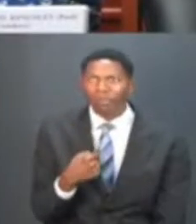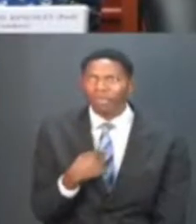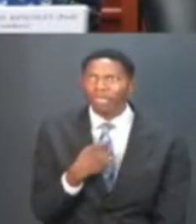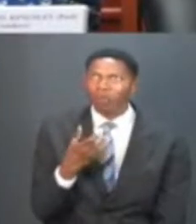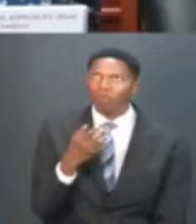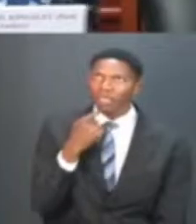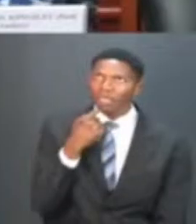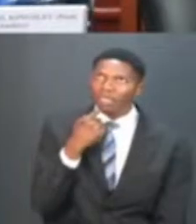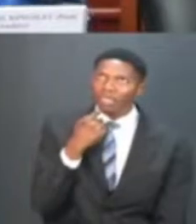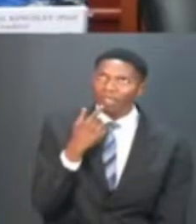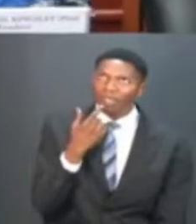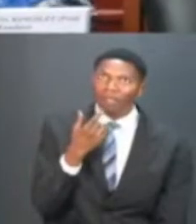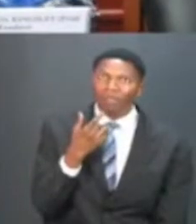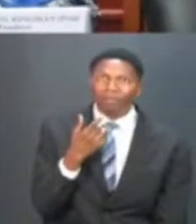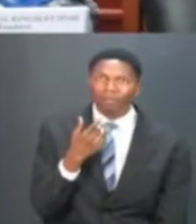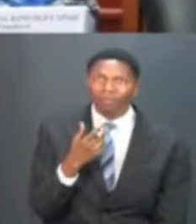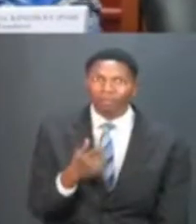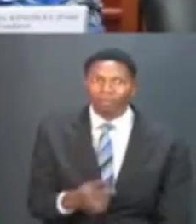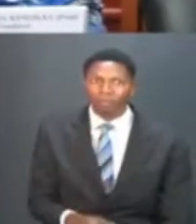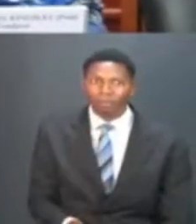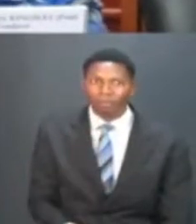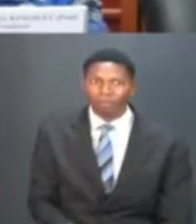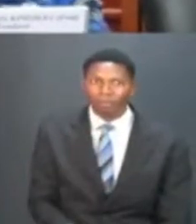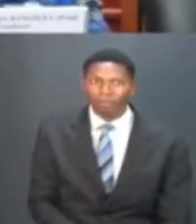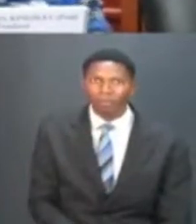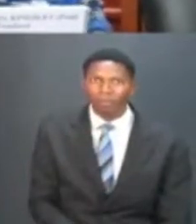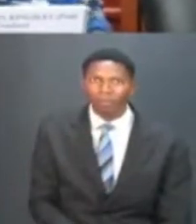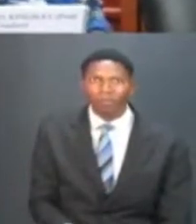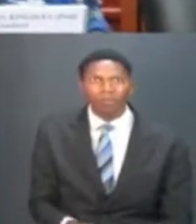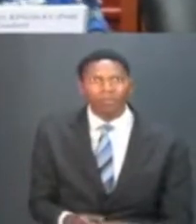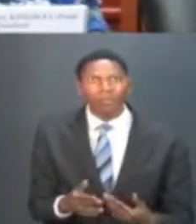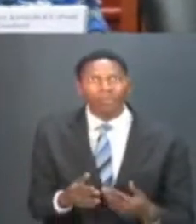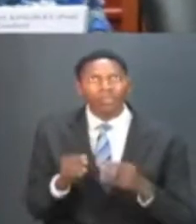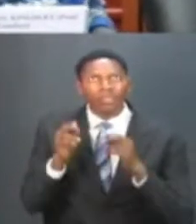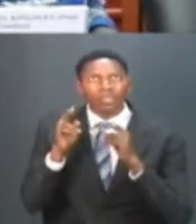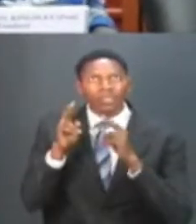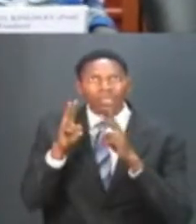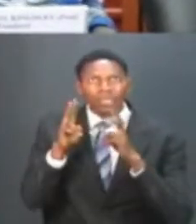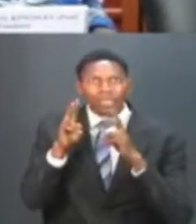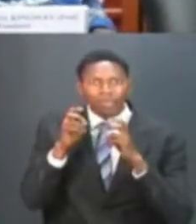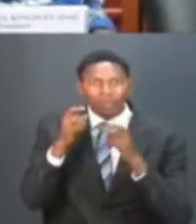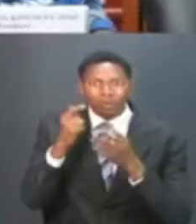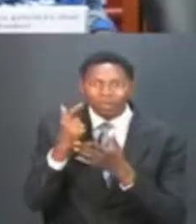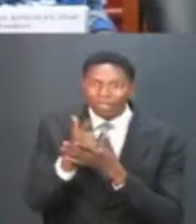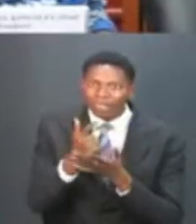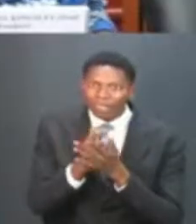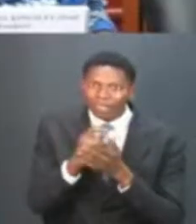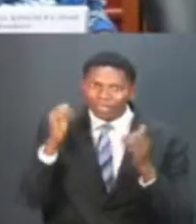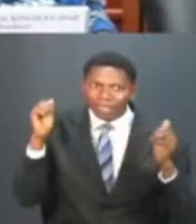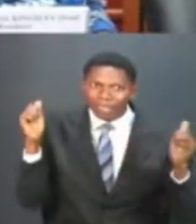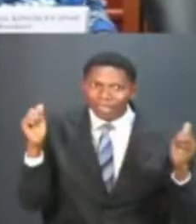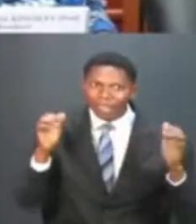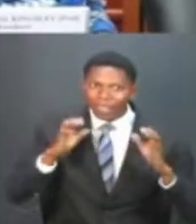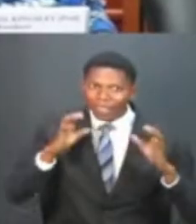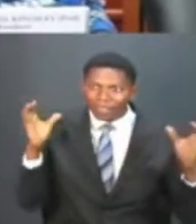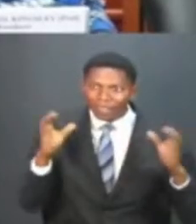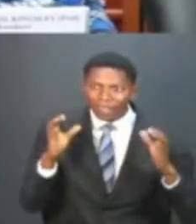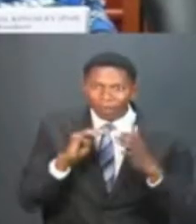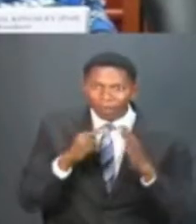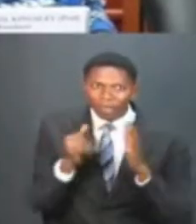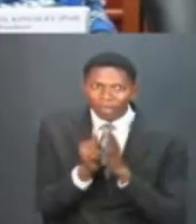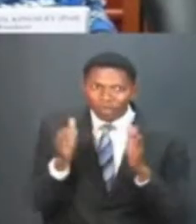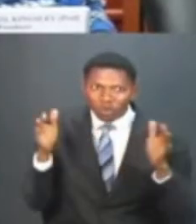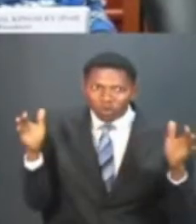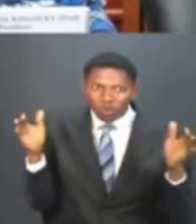that primarily the theme for Ghana's celebration is community action and closing the gap.